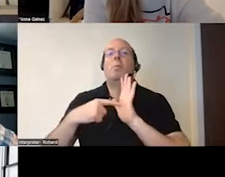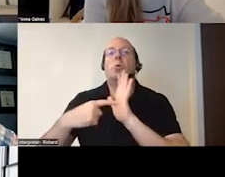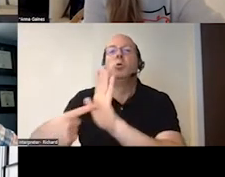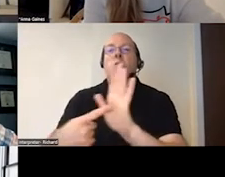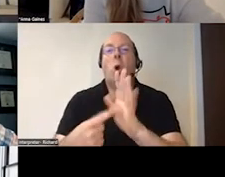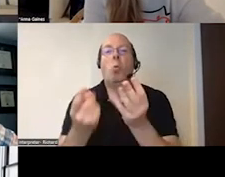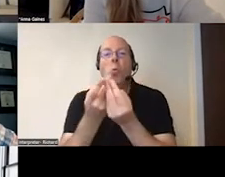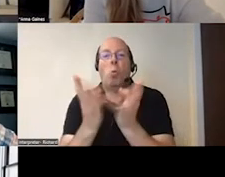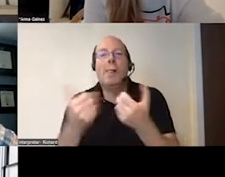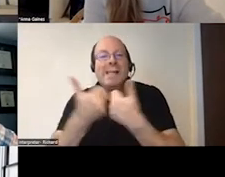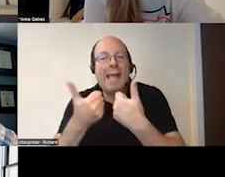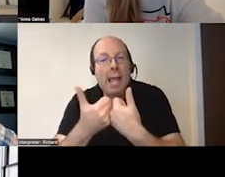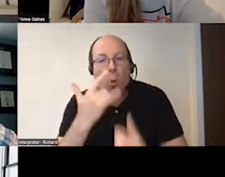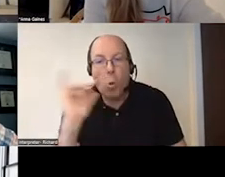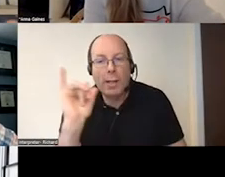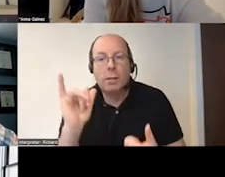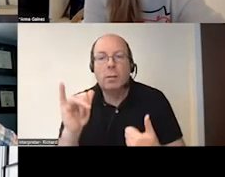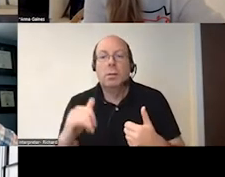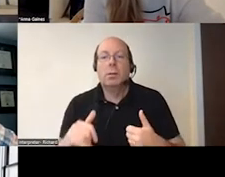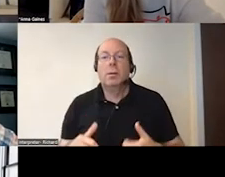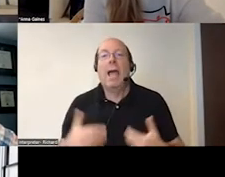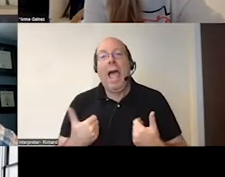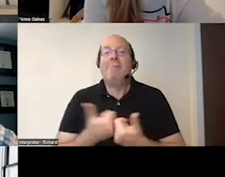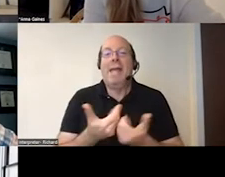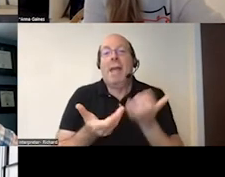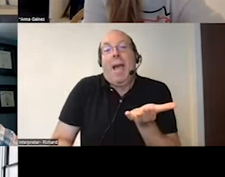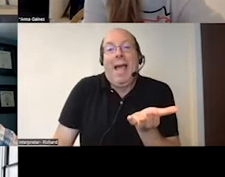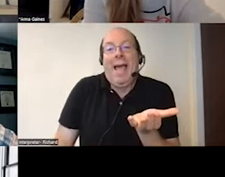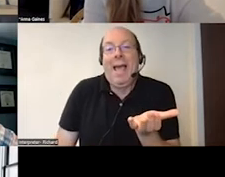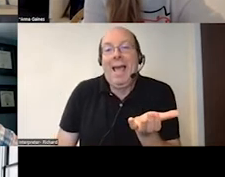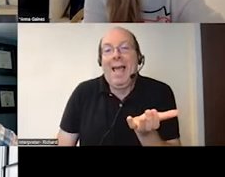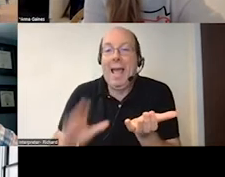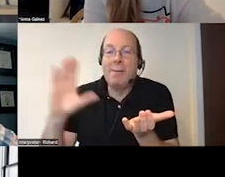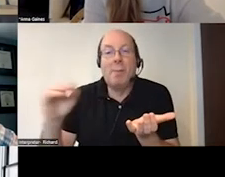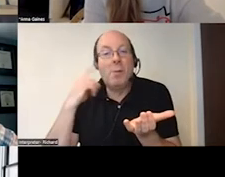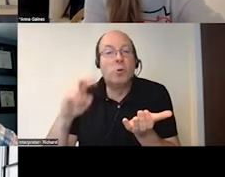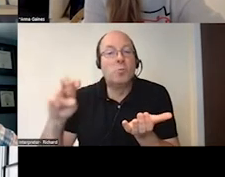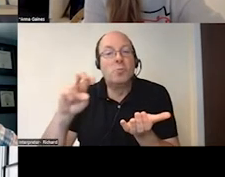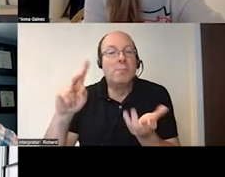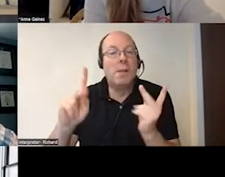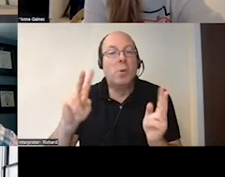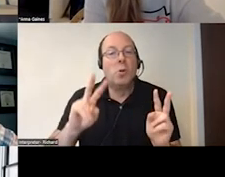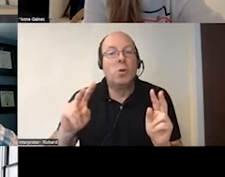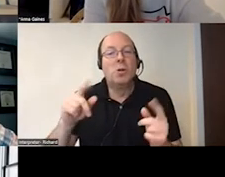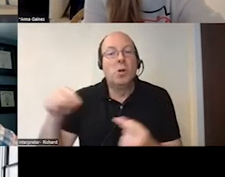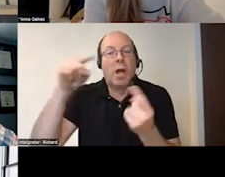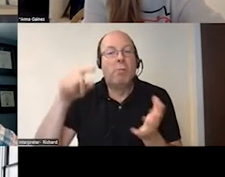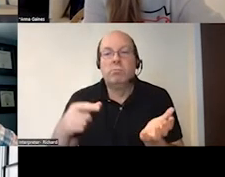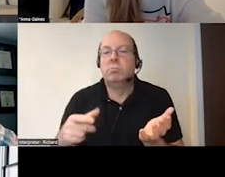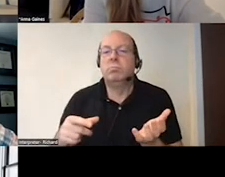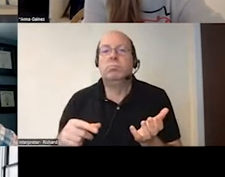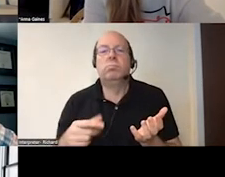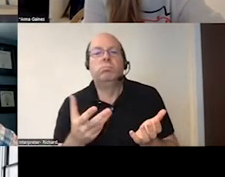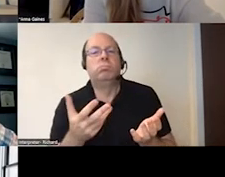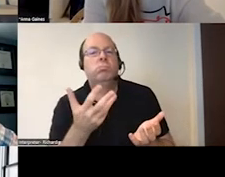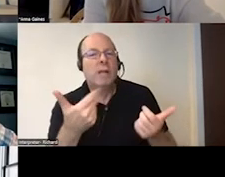what it is that our product does. We can't just say to people, we have a game company for travelers and that we're creating these conversations. They want to see